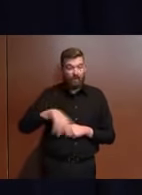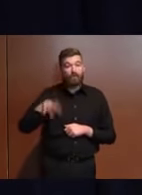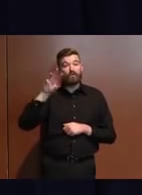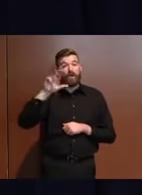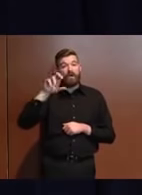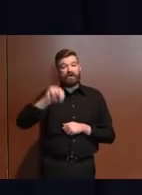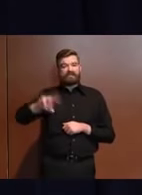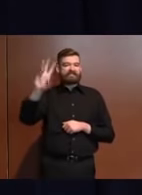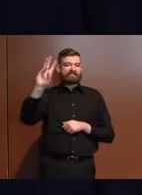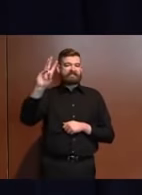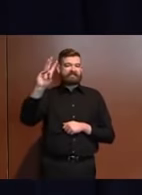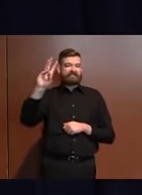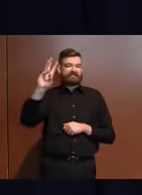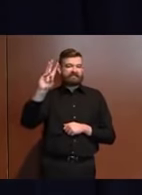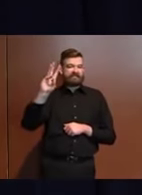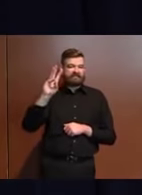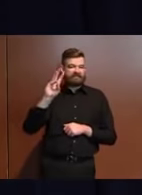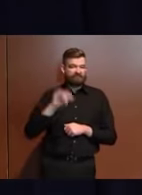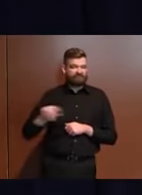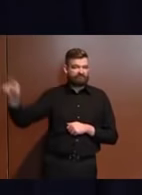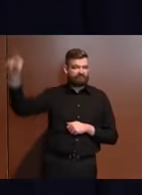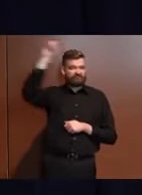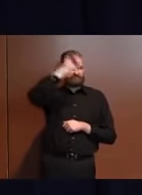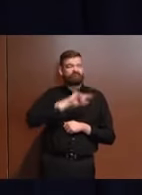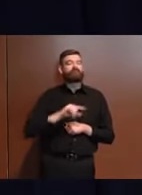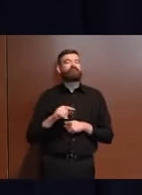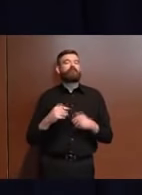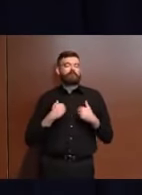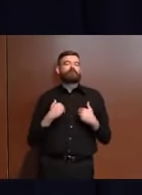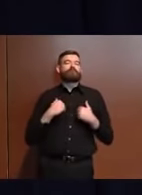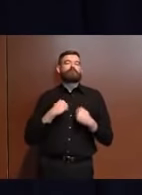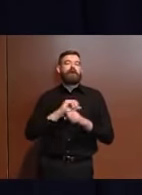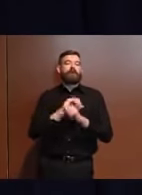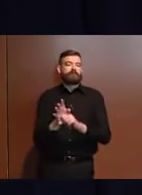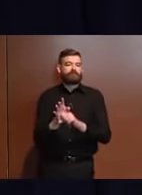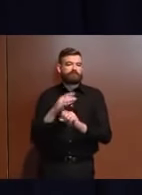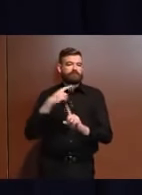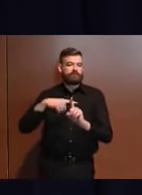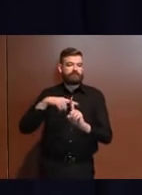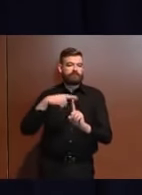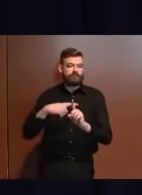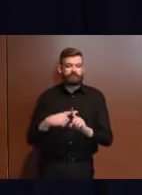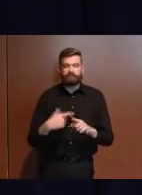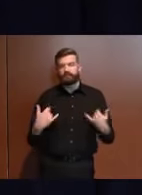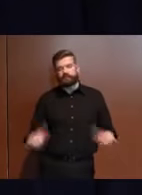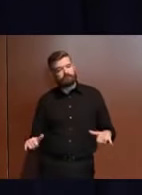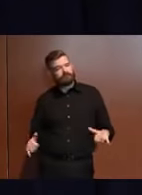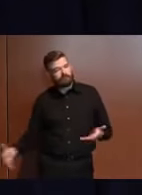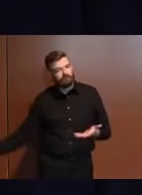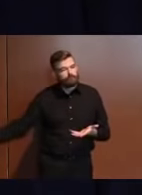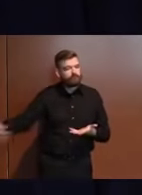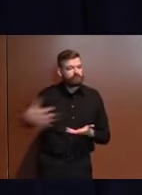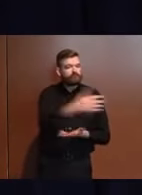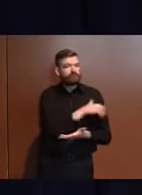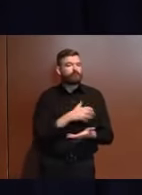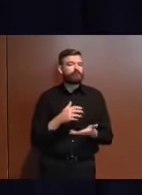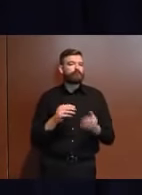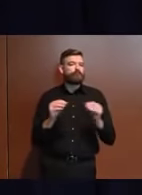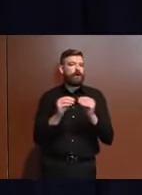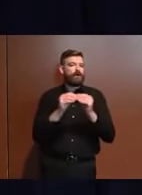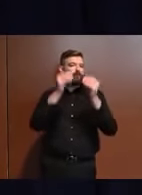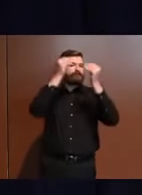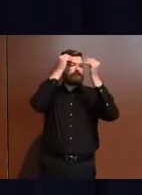6. We're still gathering more detail on about 739 of these cases. As a reminder, as